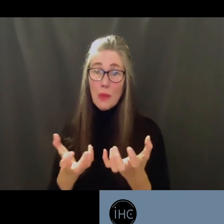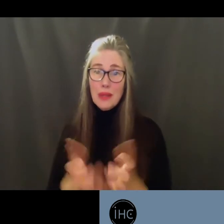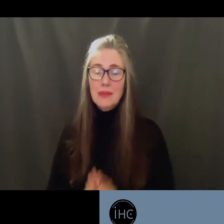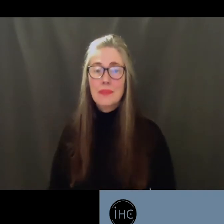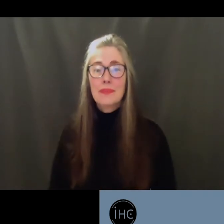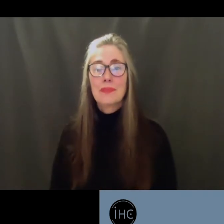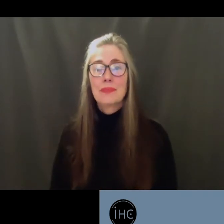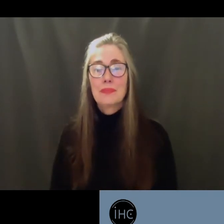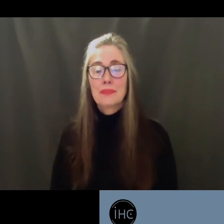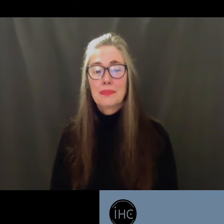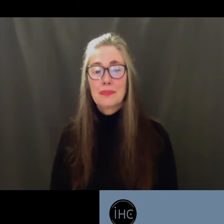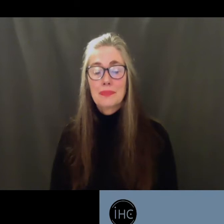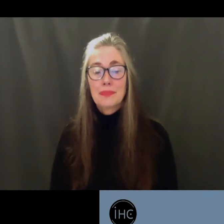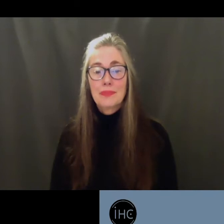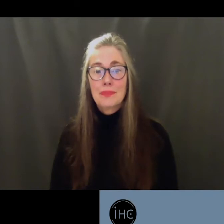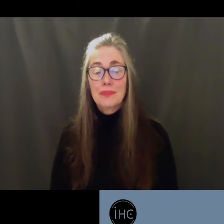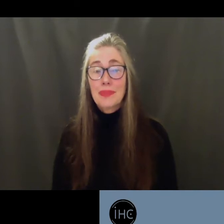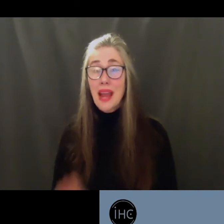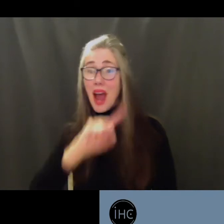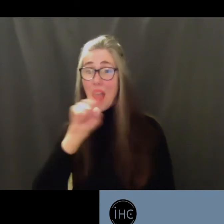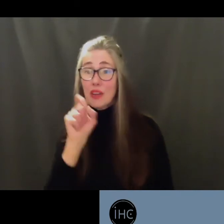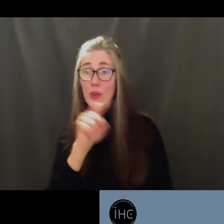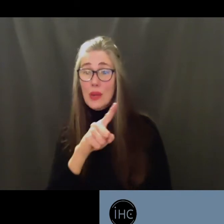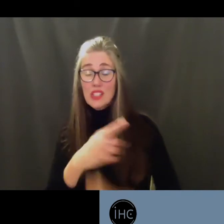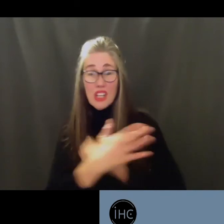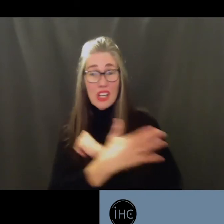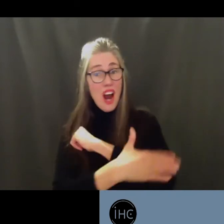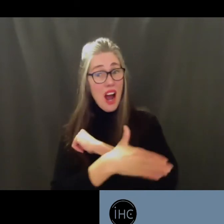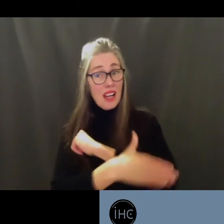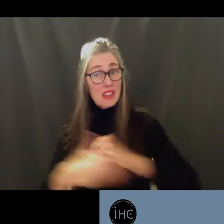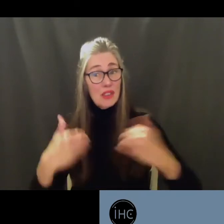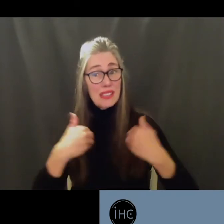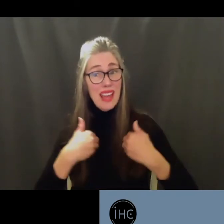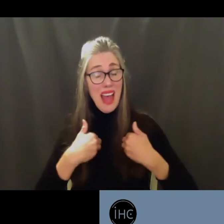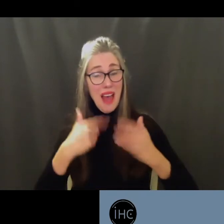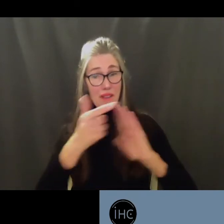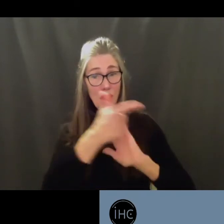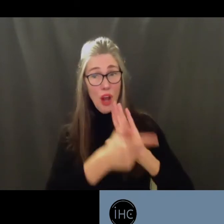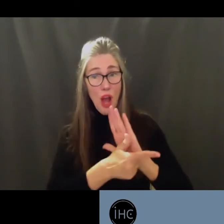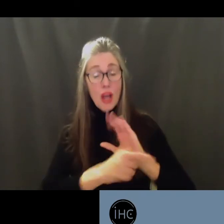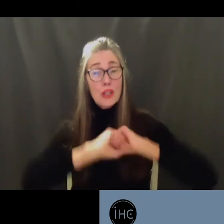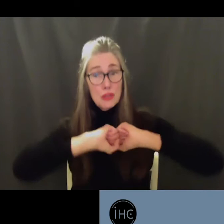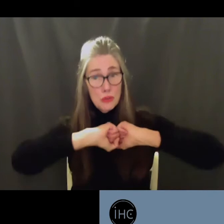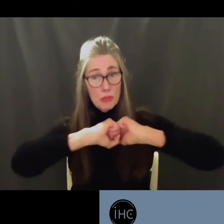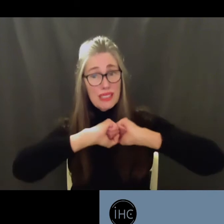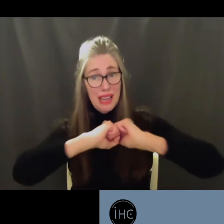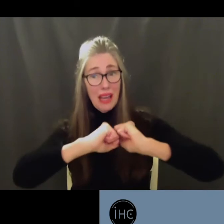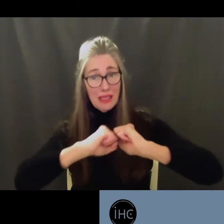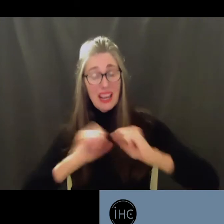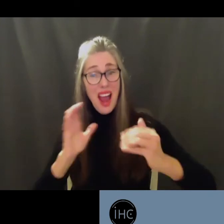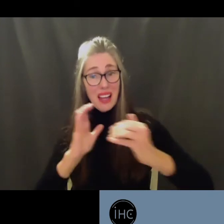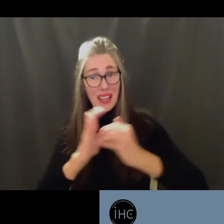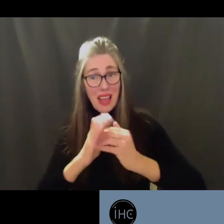Okay, are there countries that have laws that protect their democracy from propaganda and strongmen?